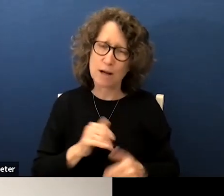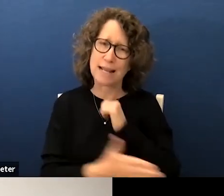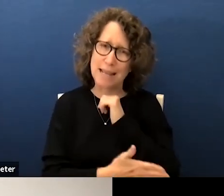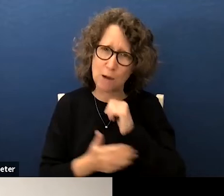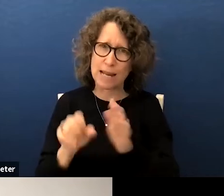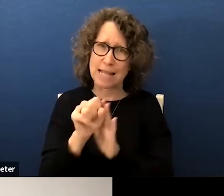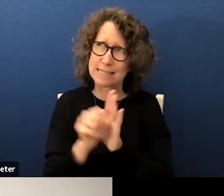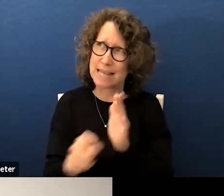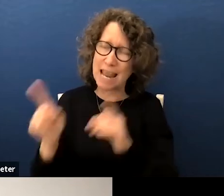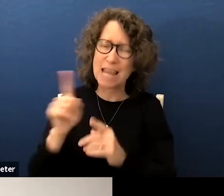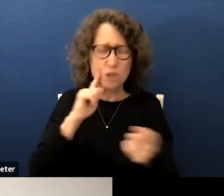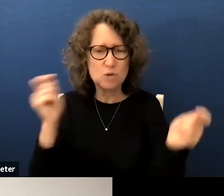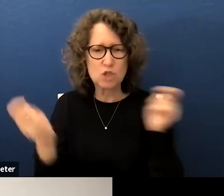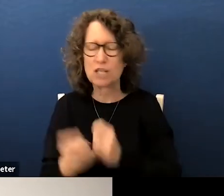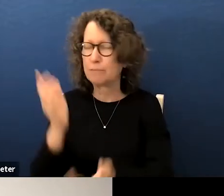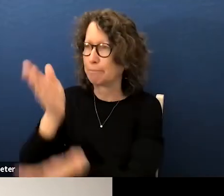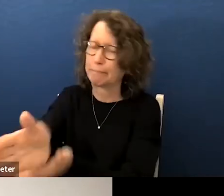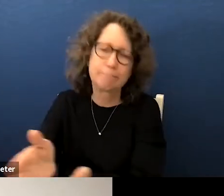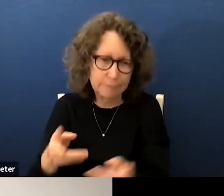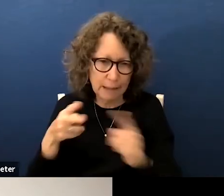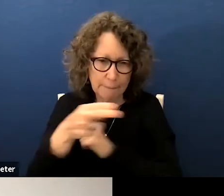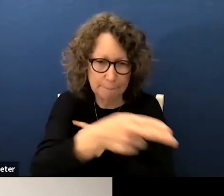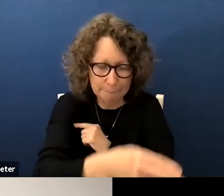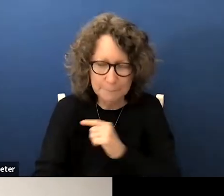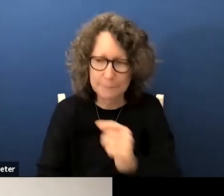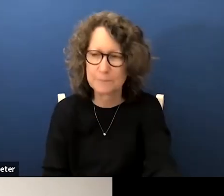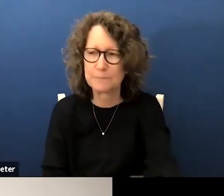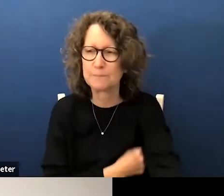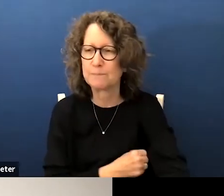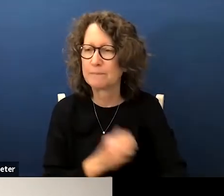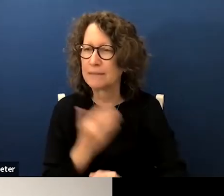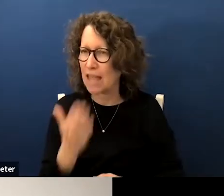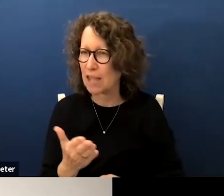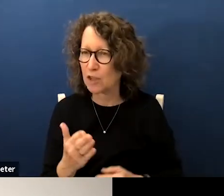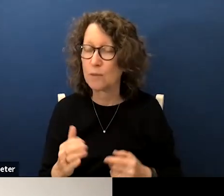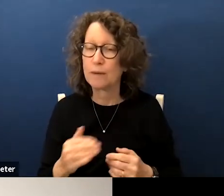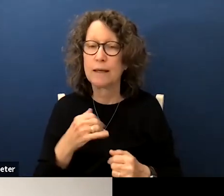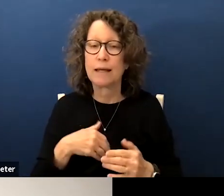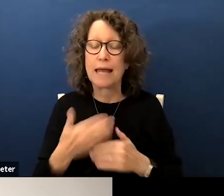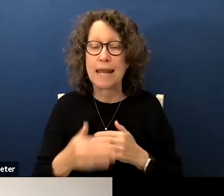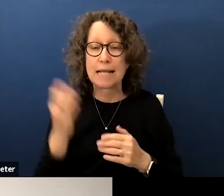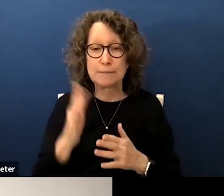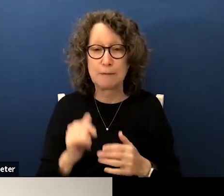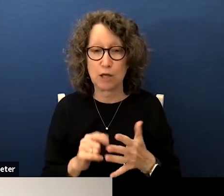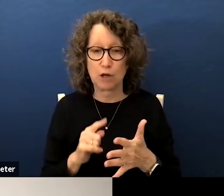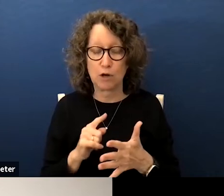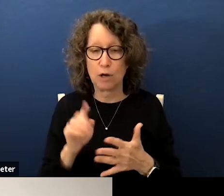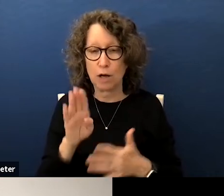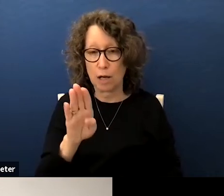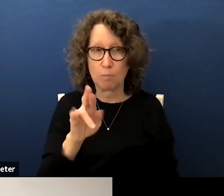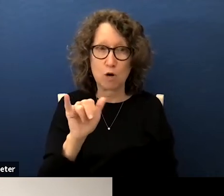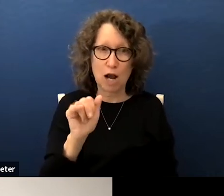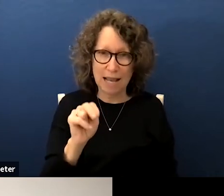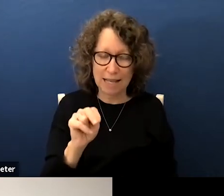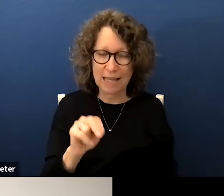pivot please stop school thank you the next speakers five speakers are brian alice post